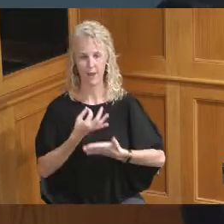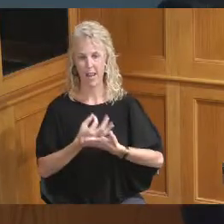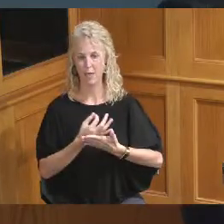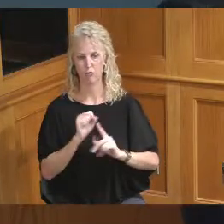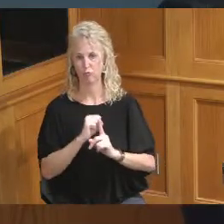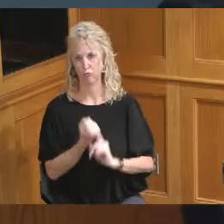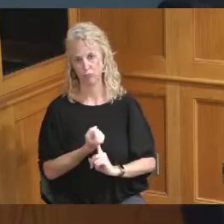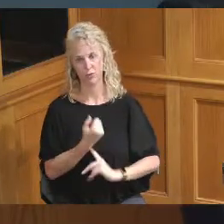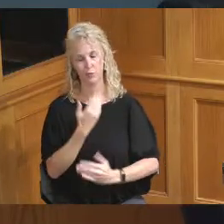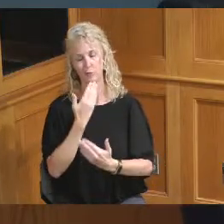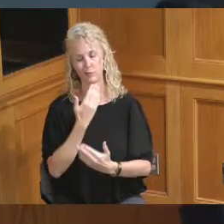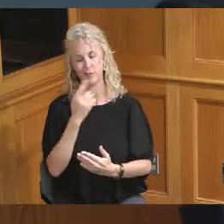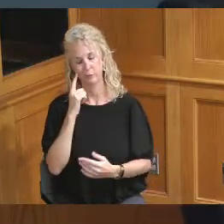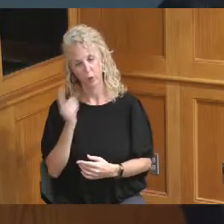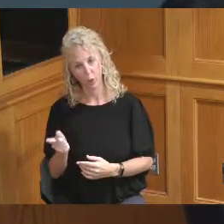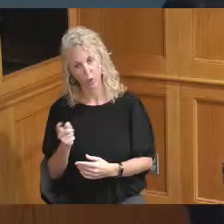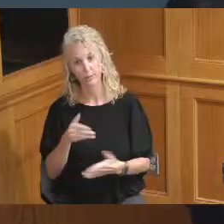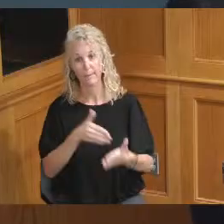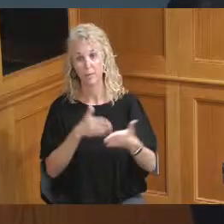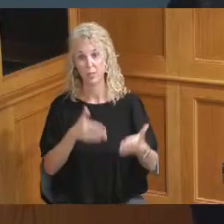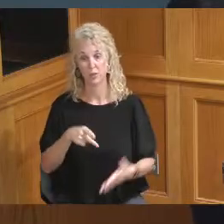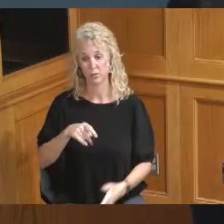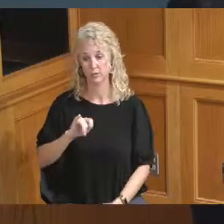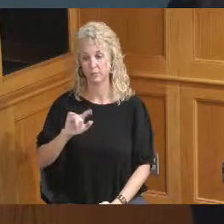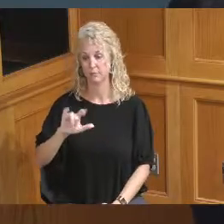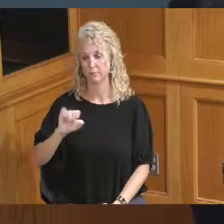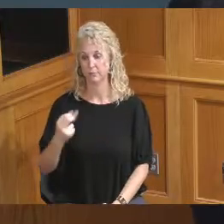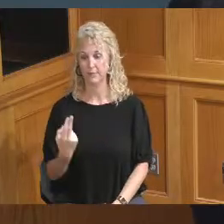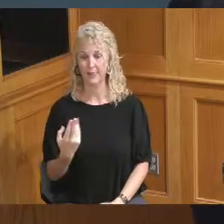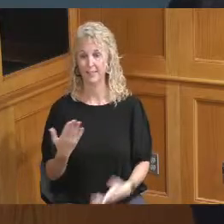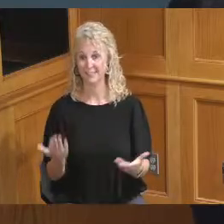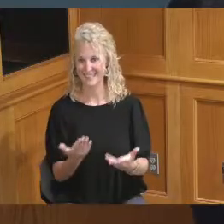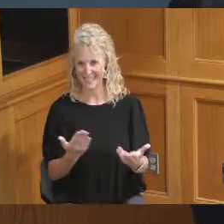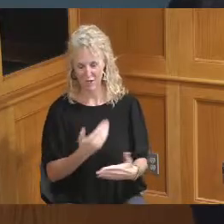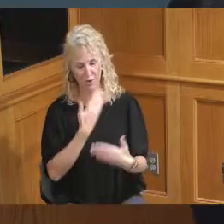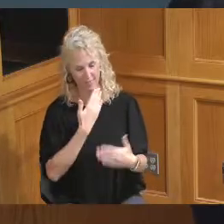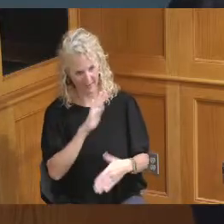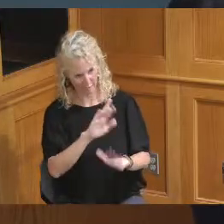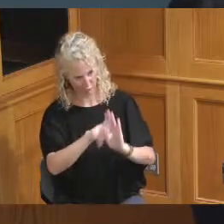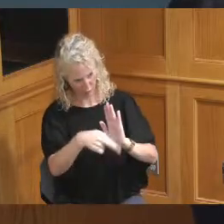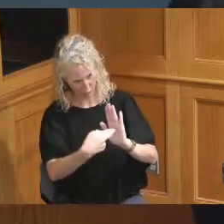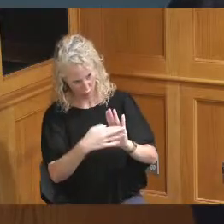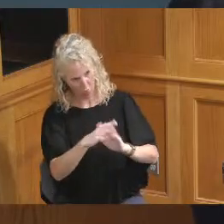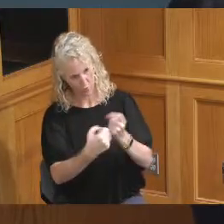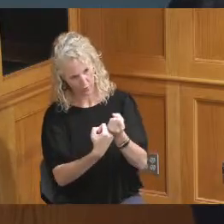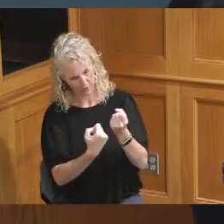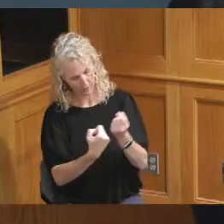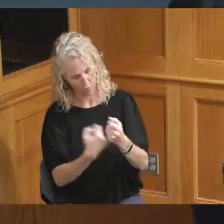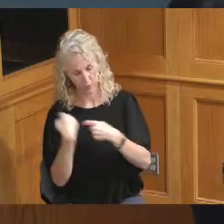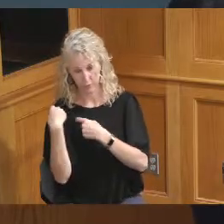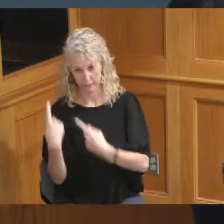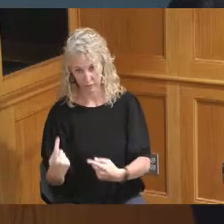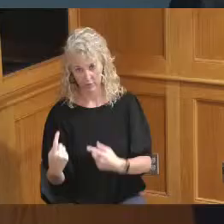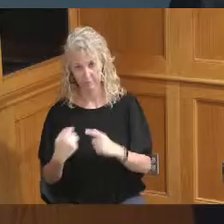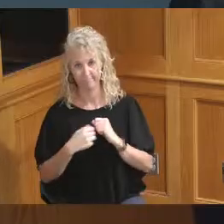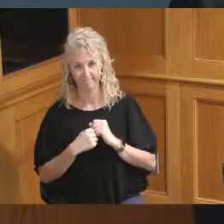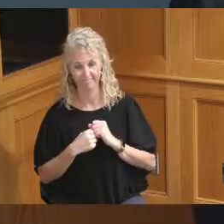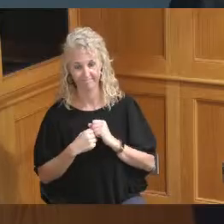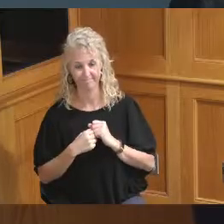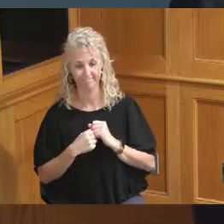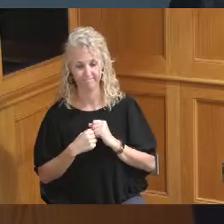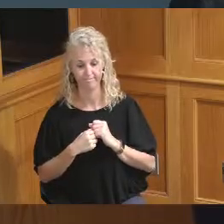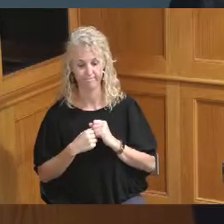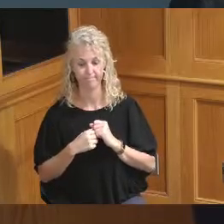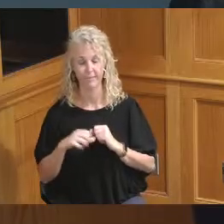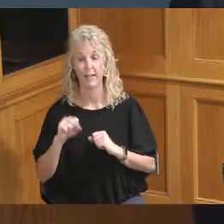for us, so I'm very grateful. Prosecutor Pillage, you've played a role in this too. Thank you for your support in helping us get to this moment in